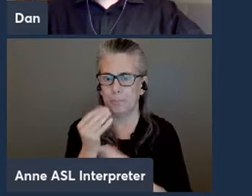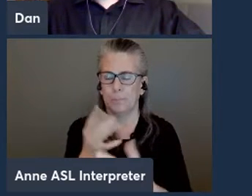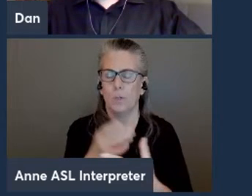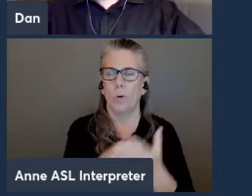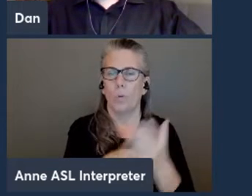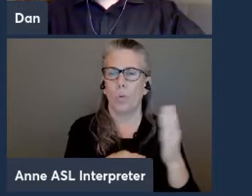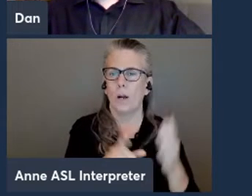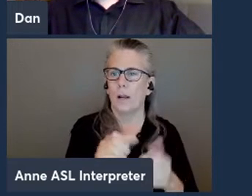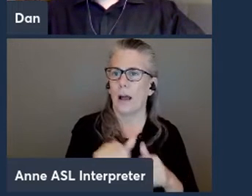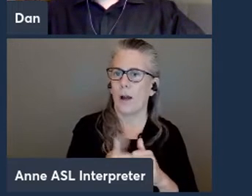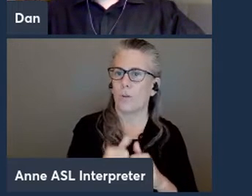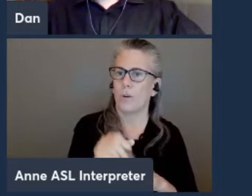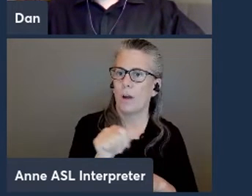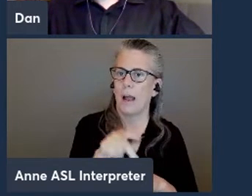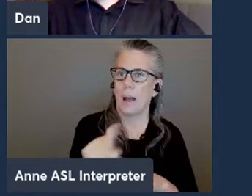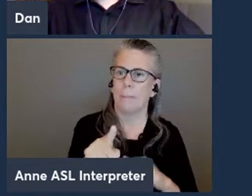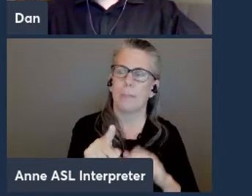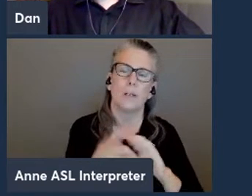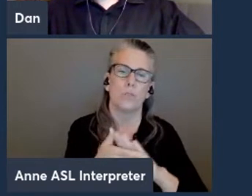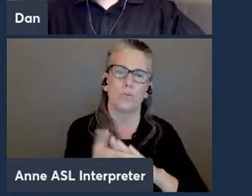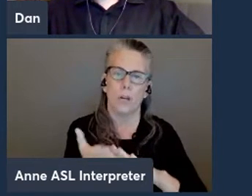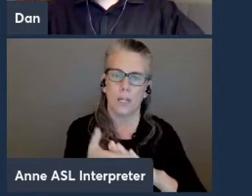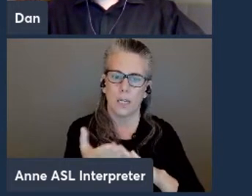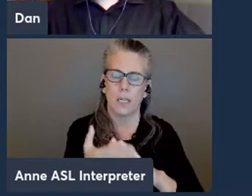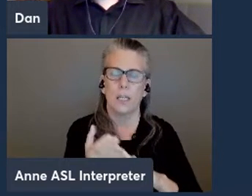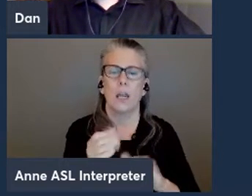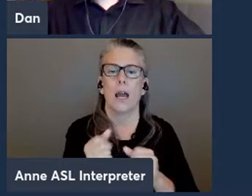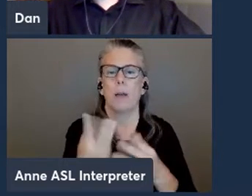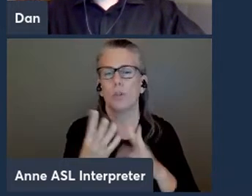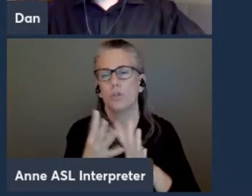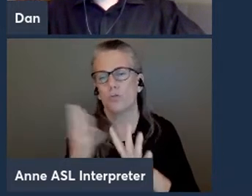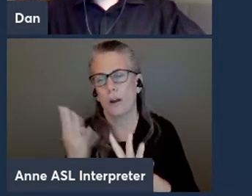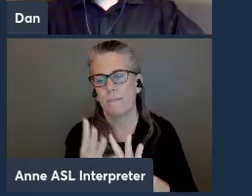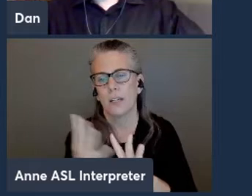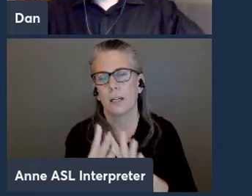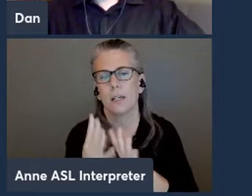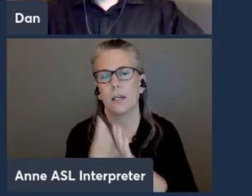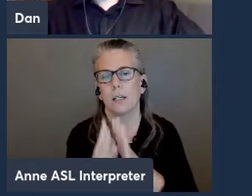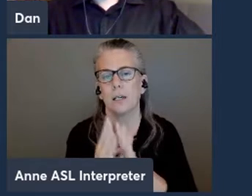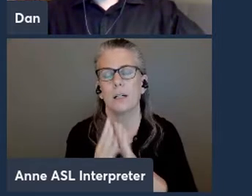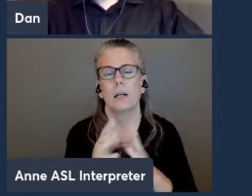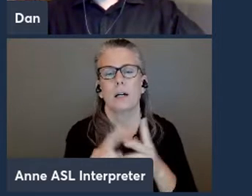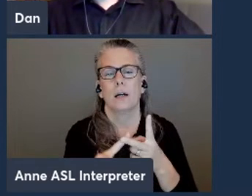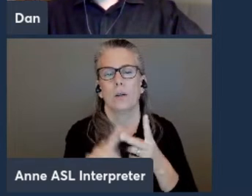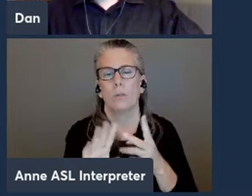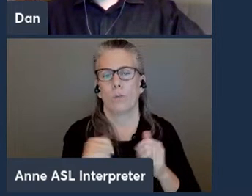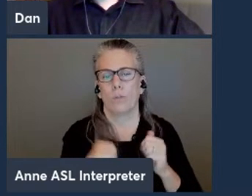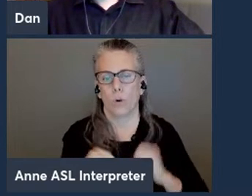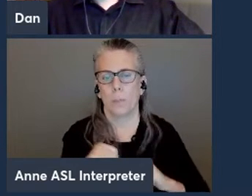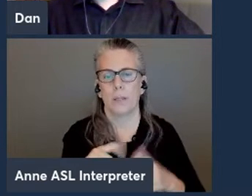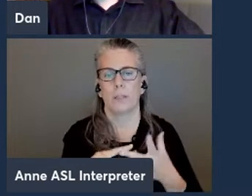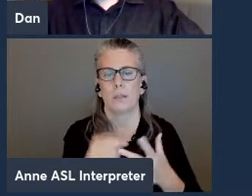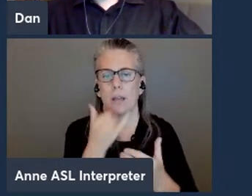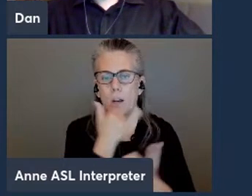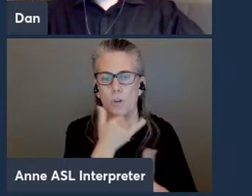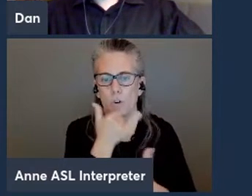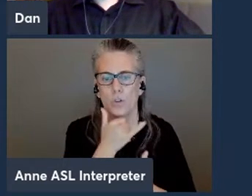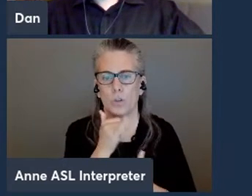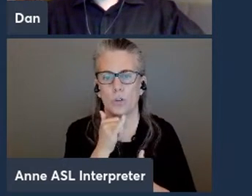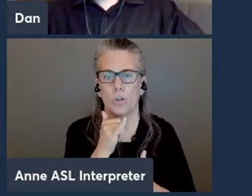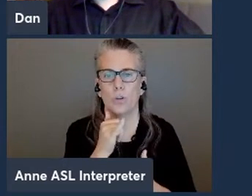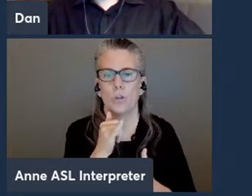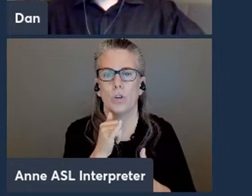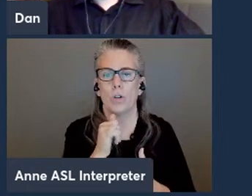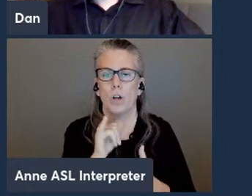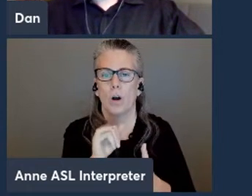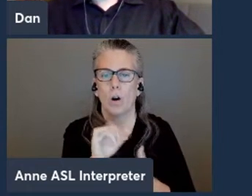around the overall traffic, the performance, and the errors as well. You can see there are indeed errors.